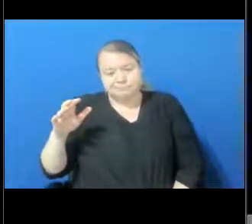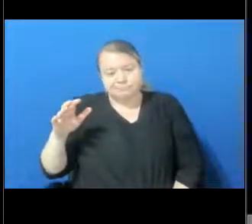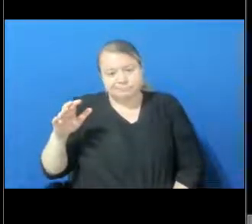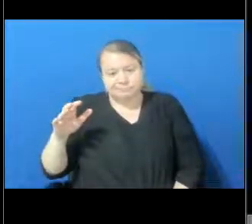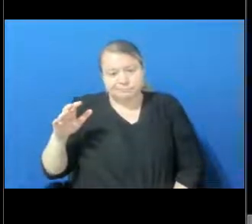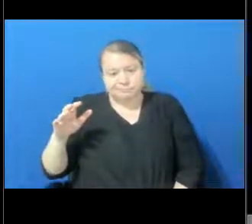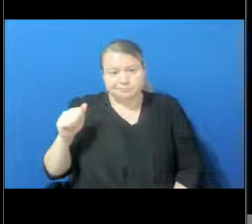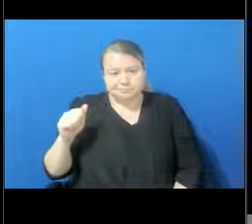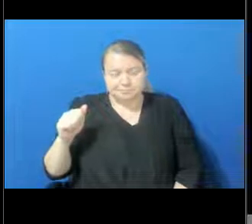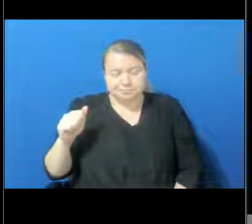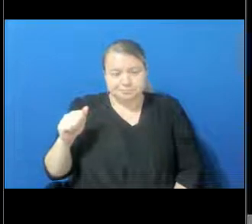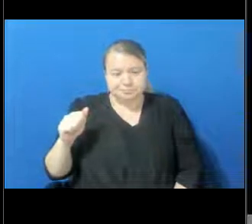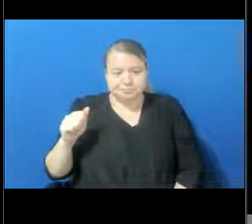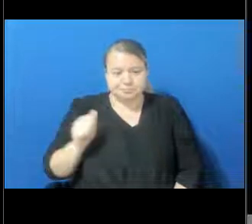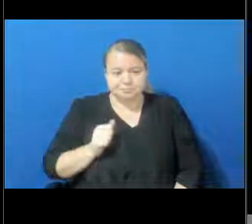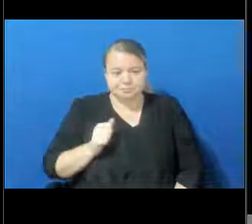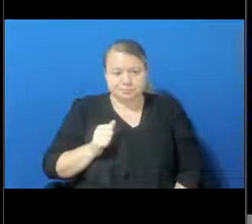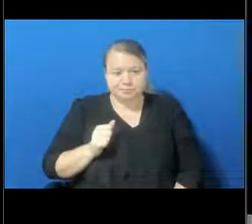we are